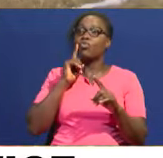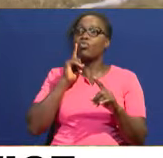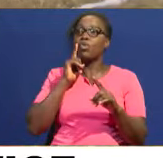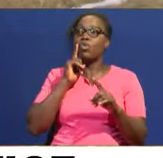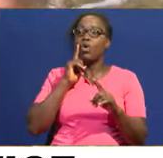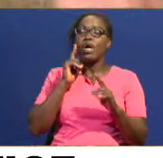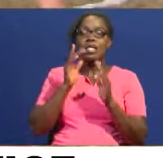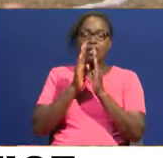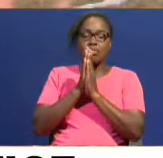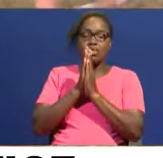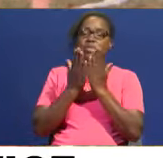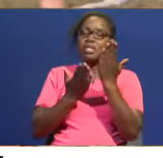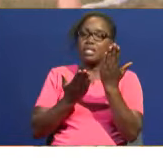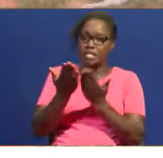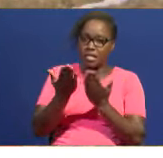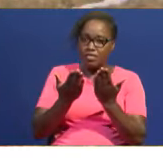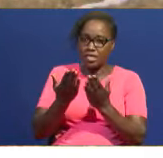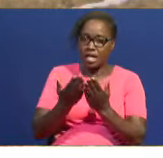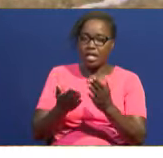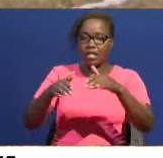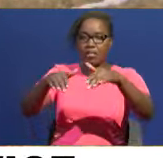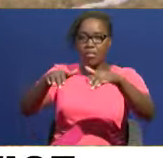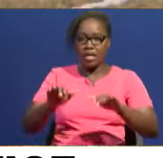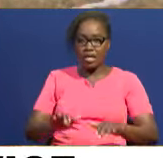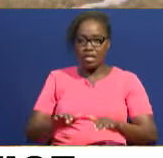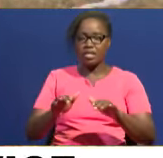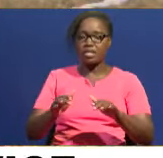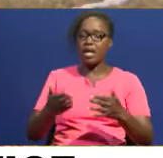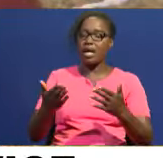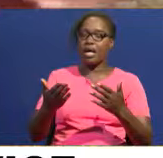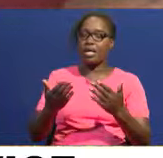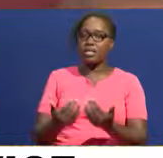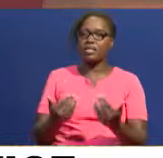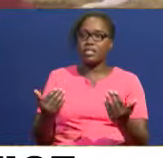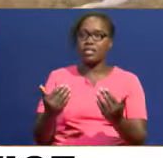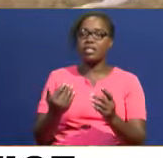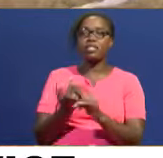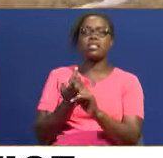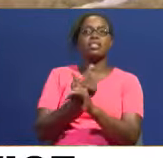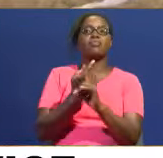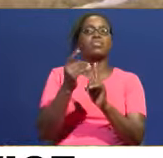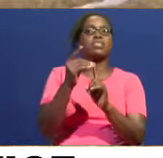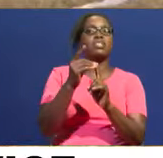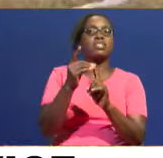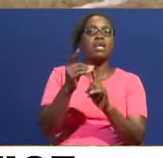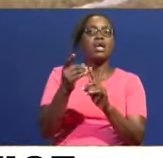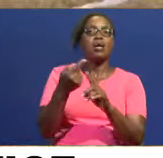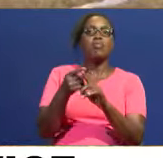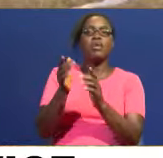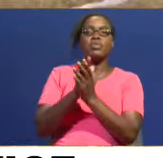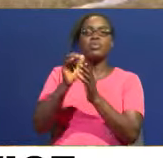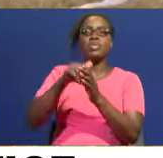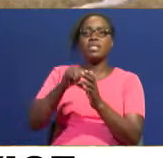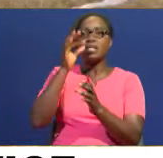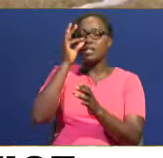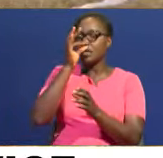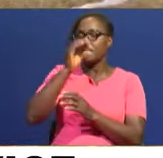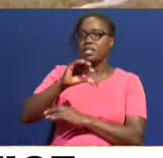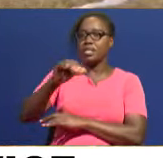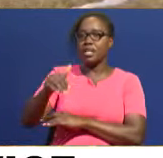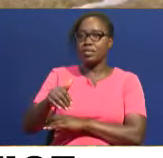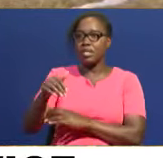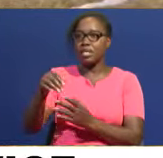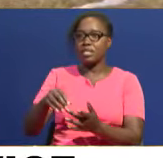memorial service and then the interment of the remains of those children, scheduled for different dates, but within Nyeri County,